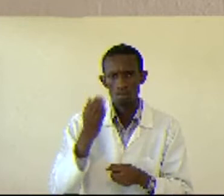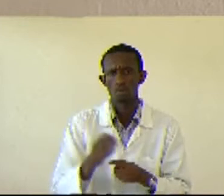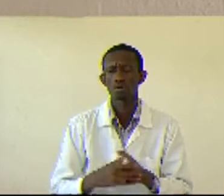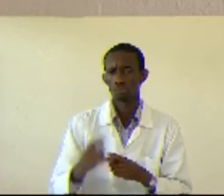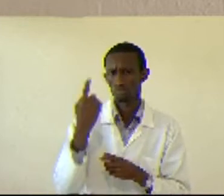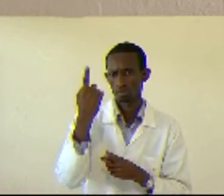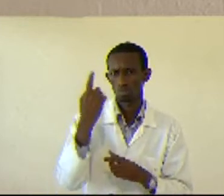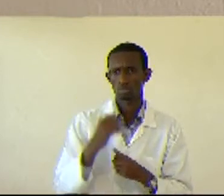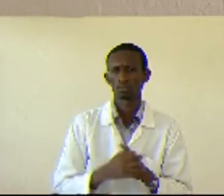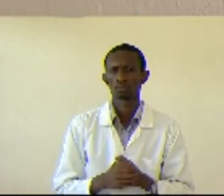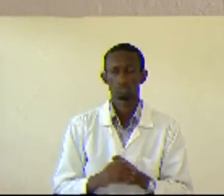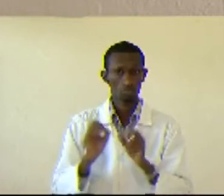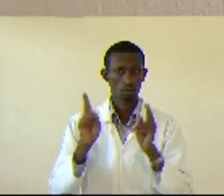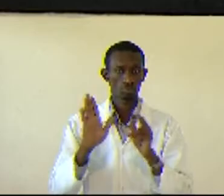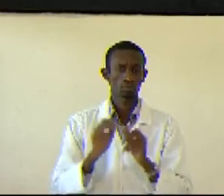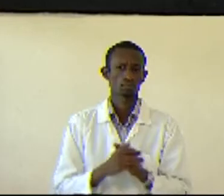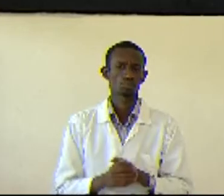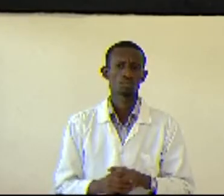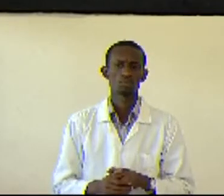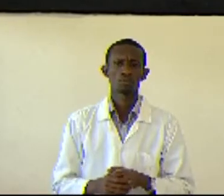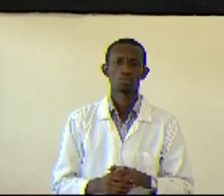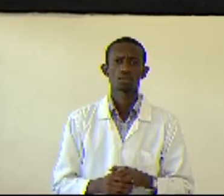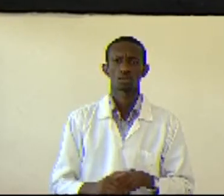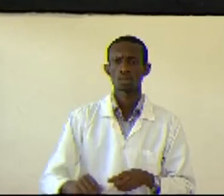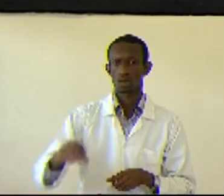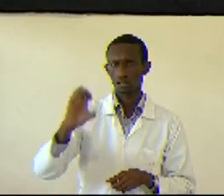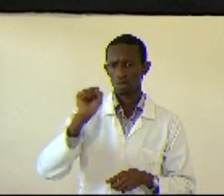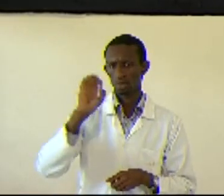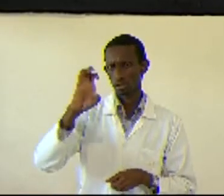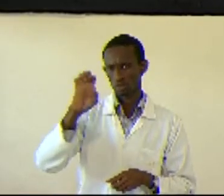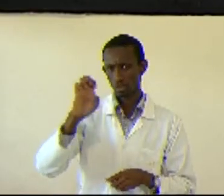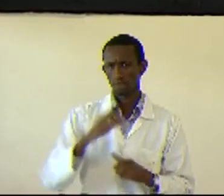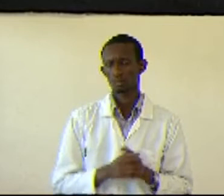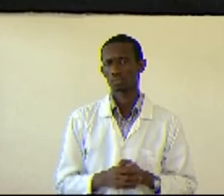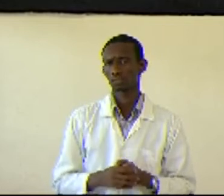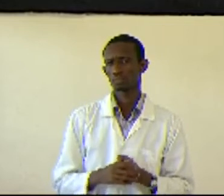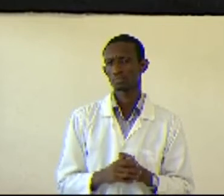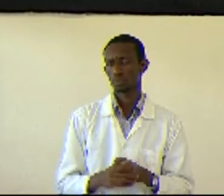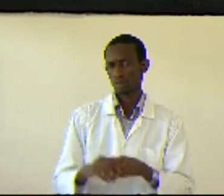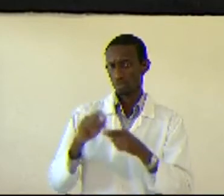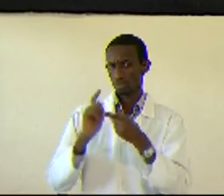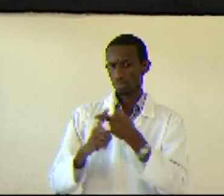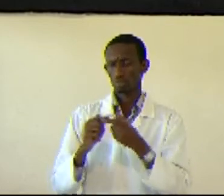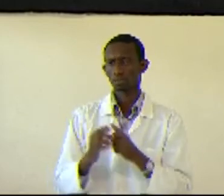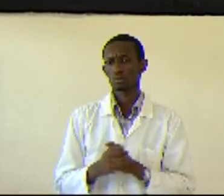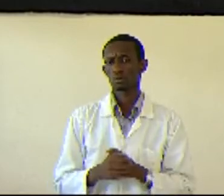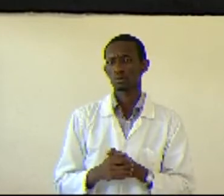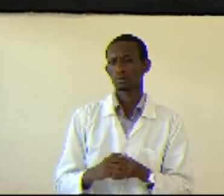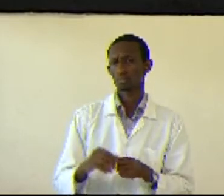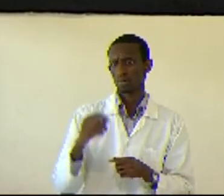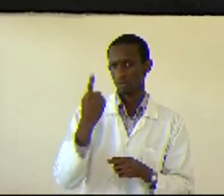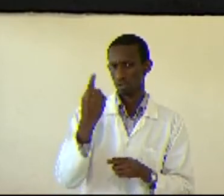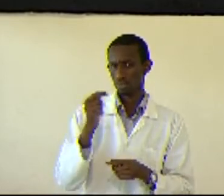1, okay, sec inverse of x derivative is equal to 1 divided